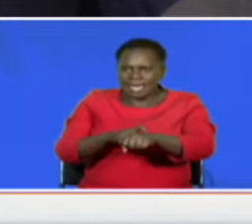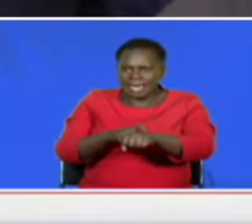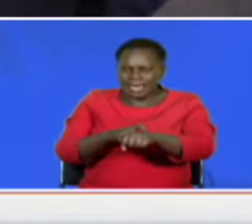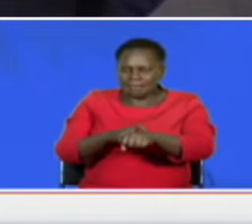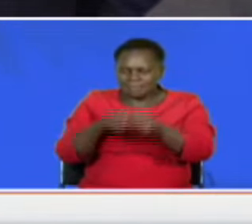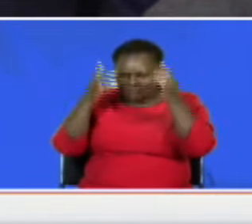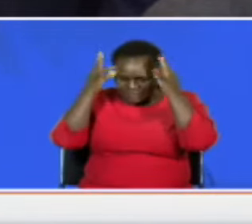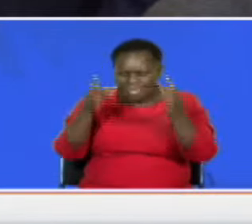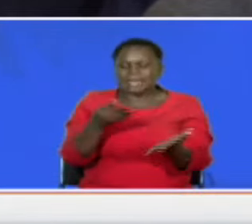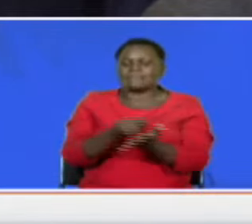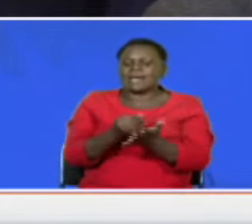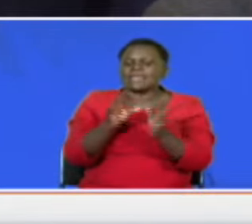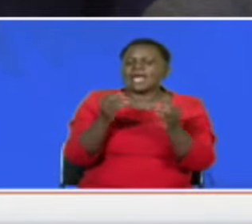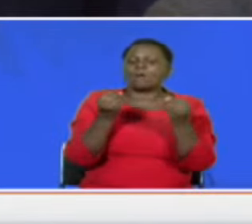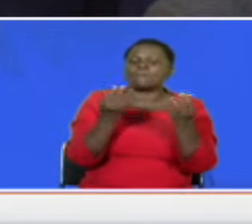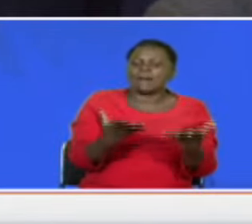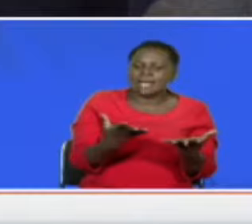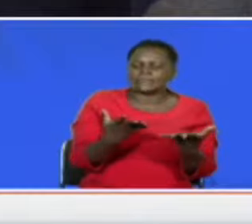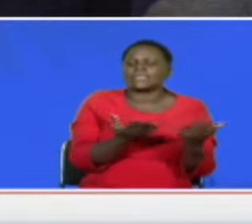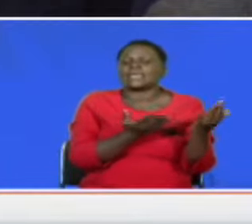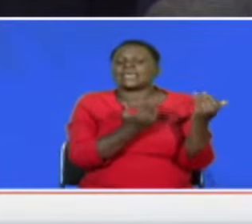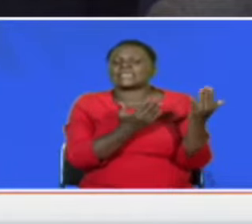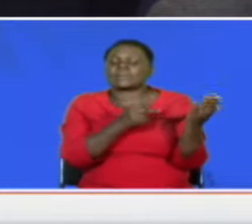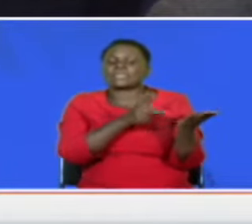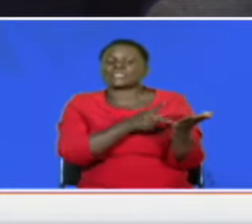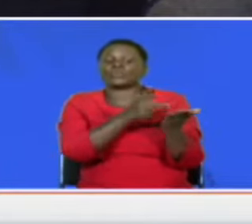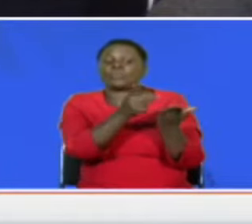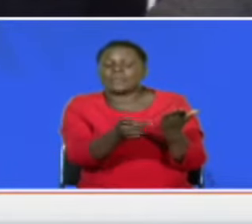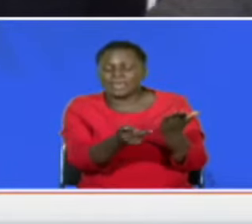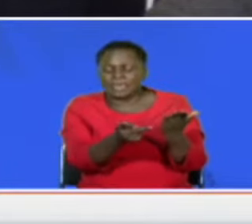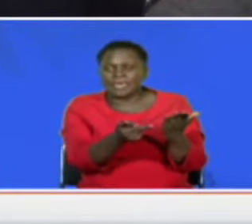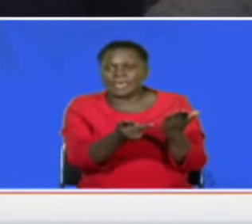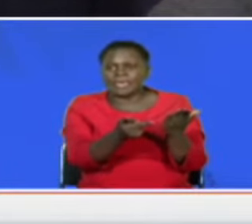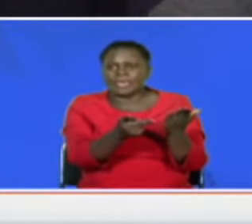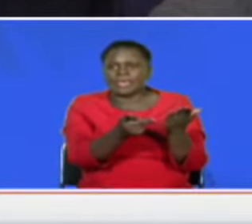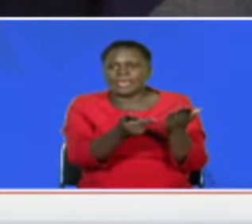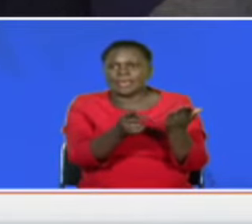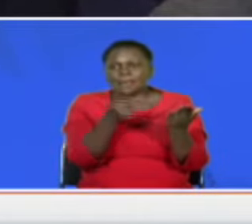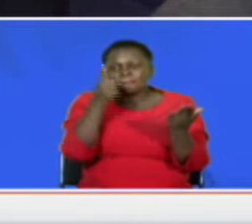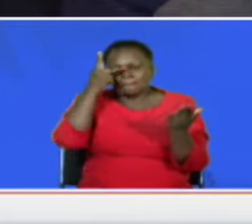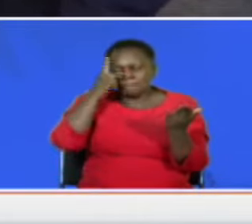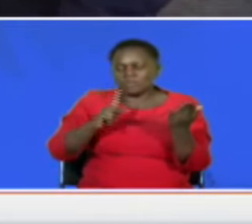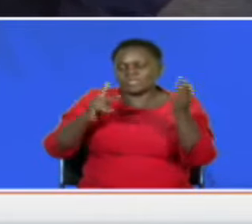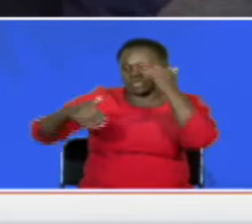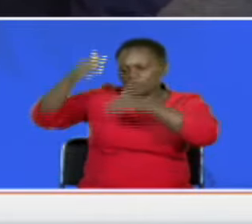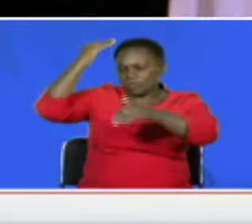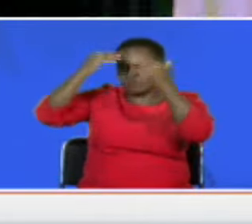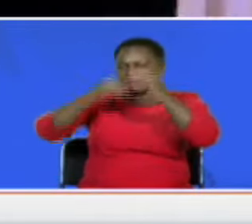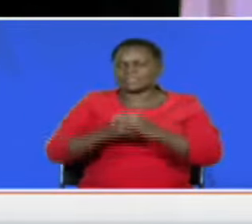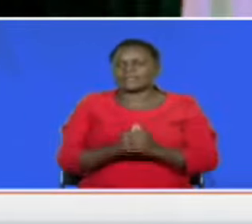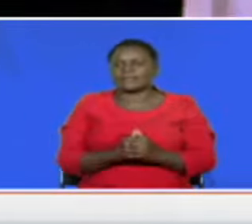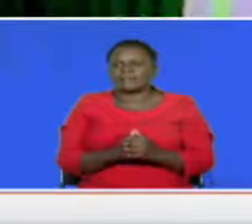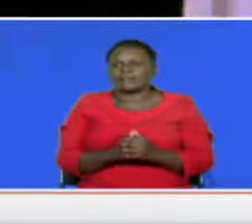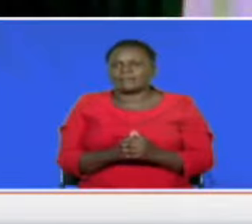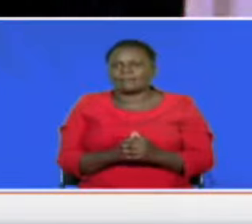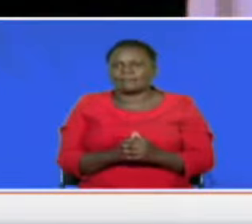been determined, then you'll be expected to pay according to the policy of the university.